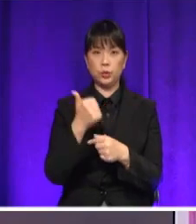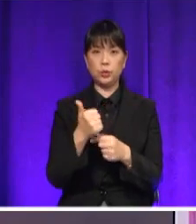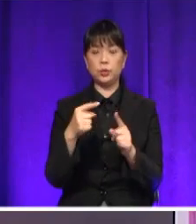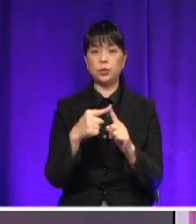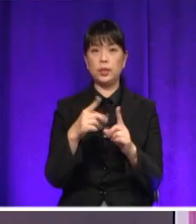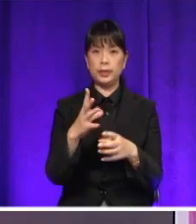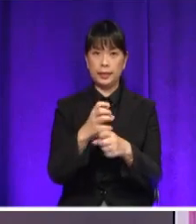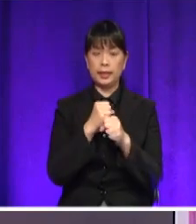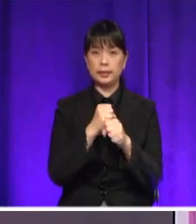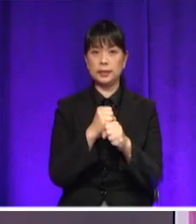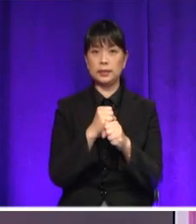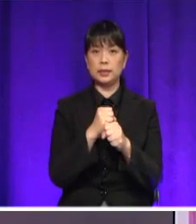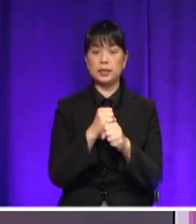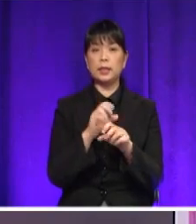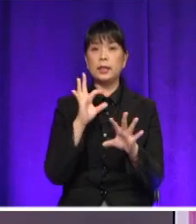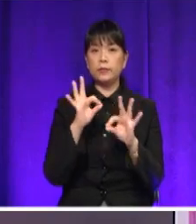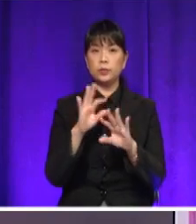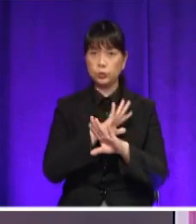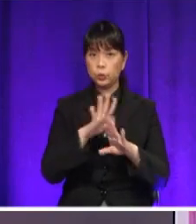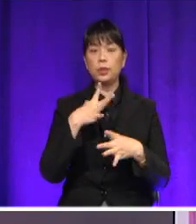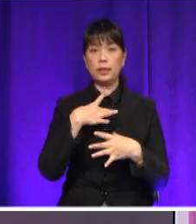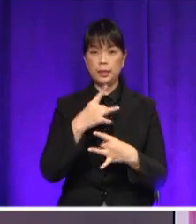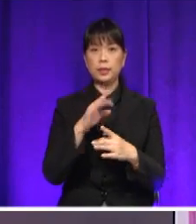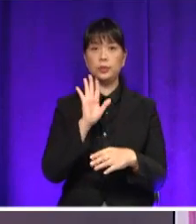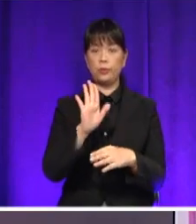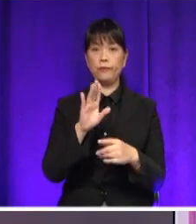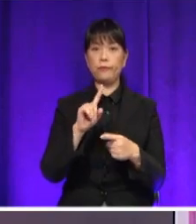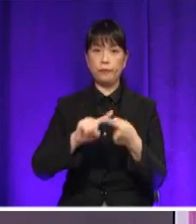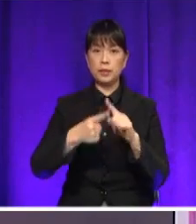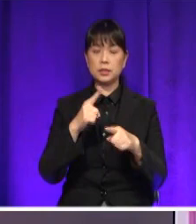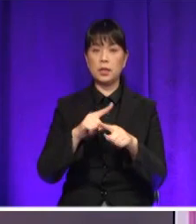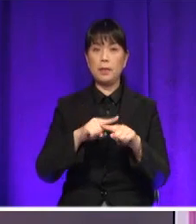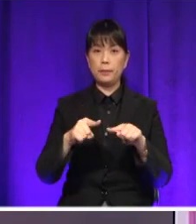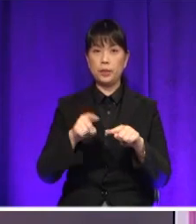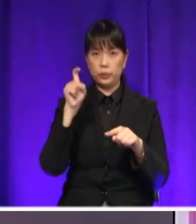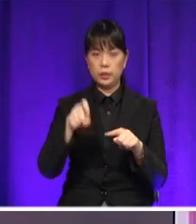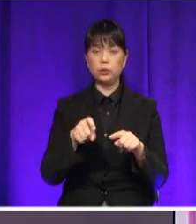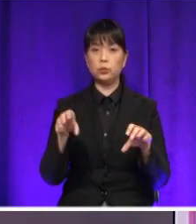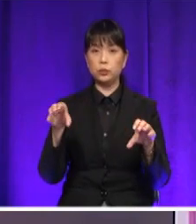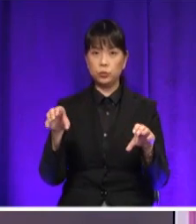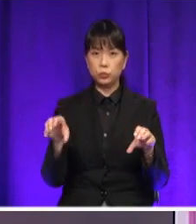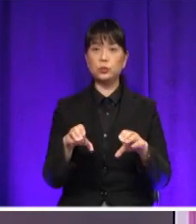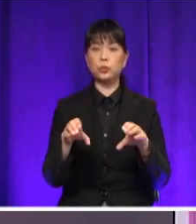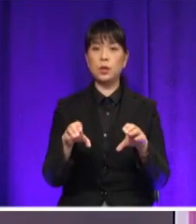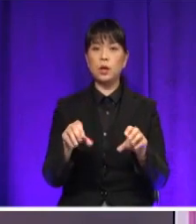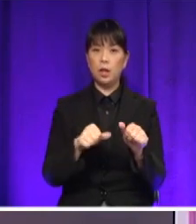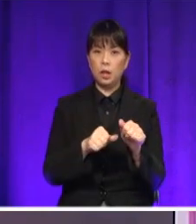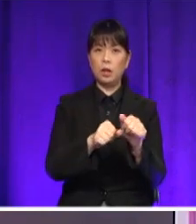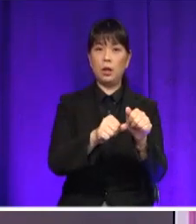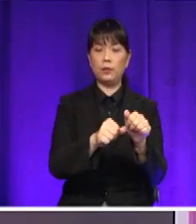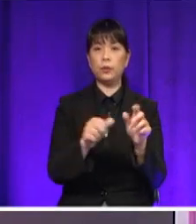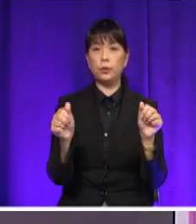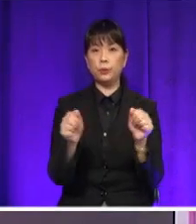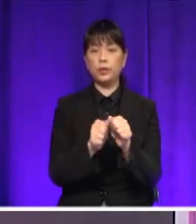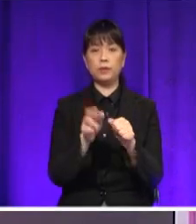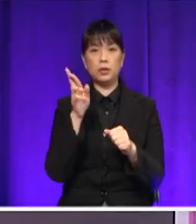even though you don't really like your friend, but you do need to get along with him or her, so that when you are sitting for the